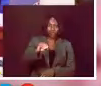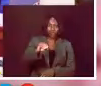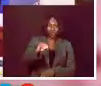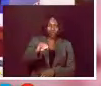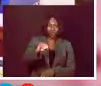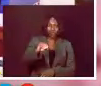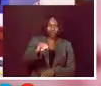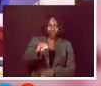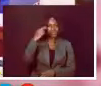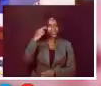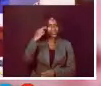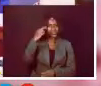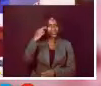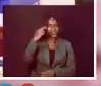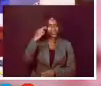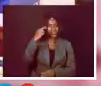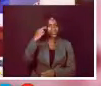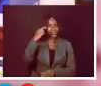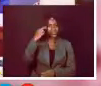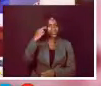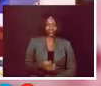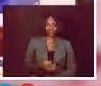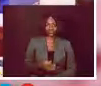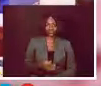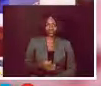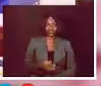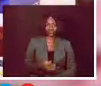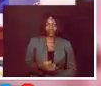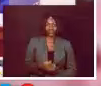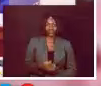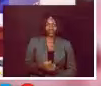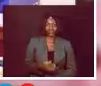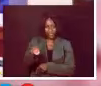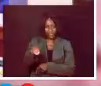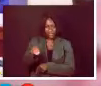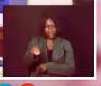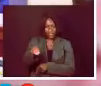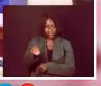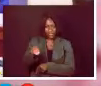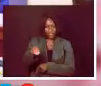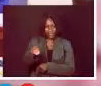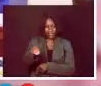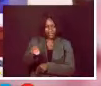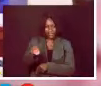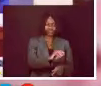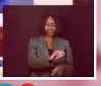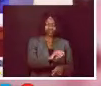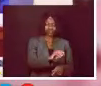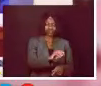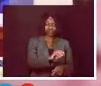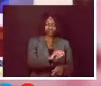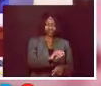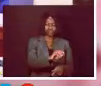Parliament, even though I was a whip, and then he went to ECOWAS Parliament. Now, fast track. In